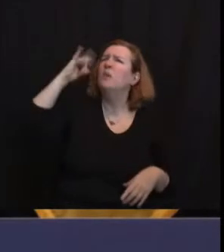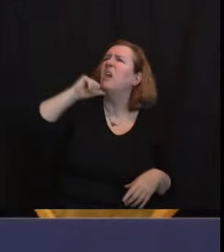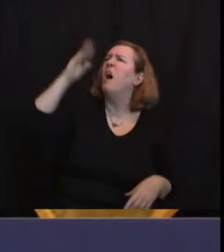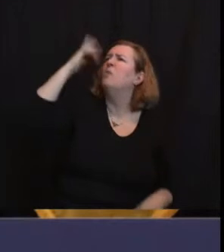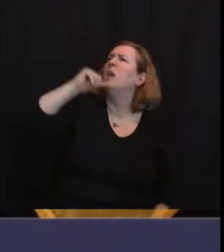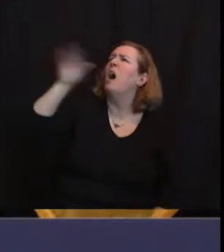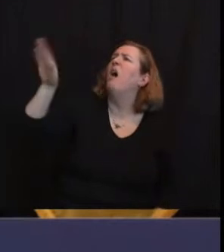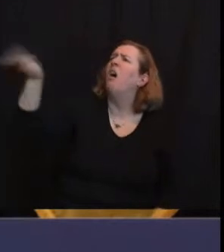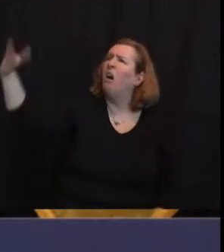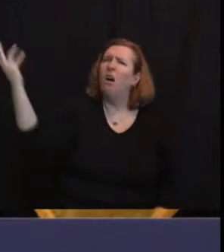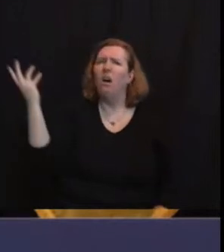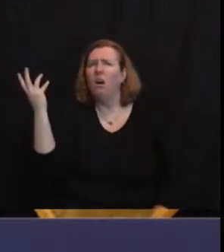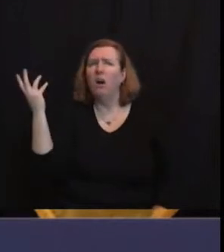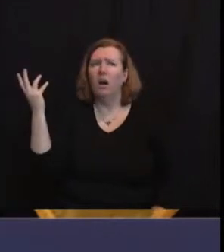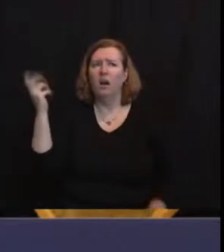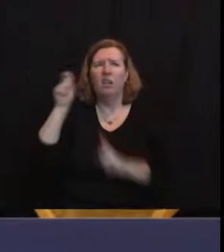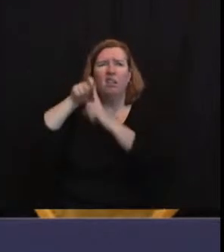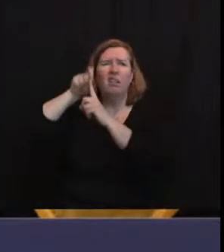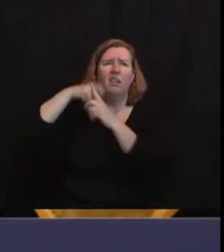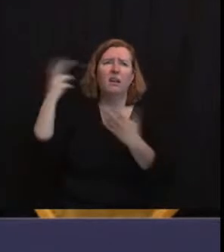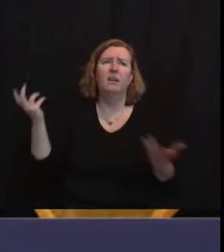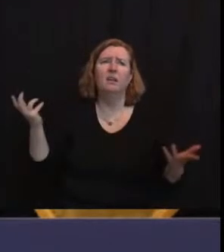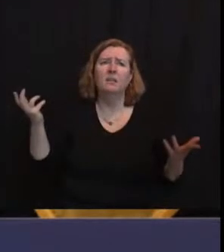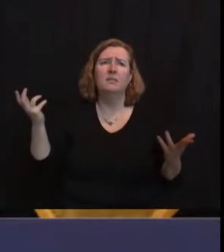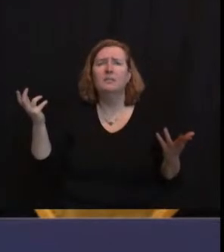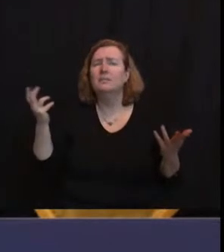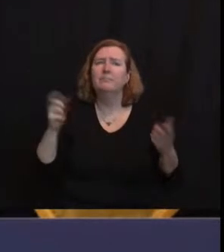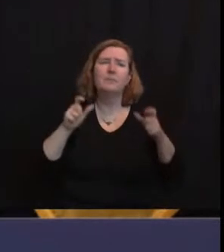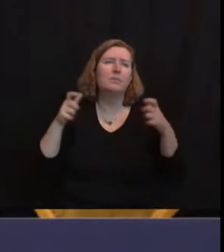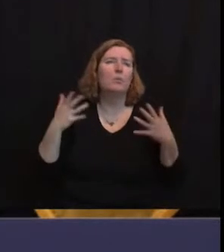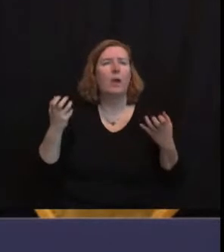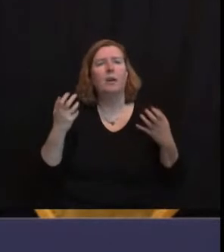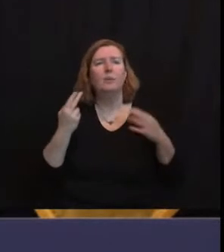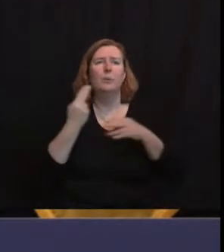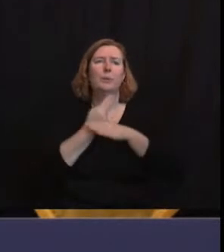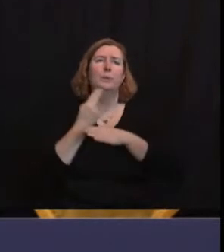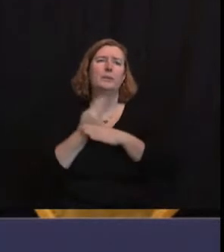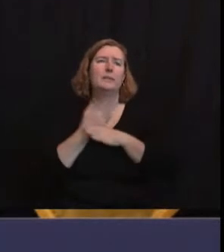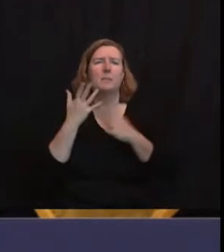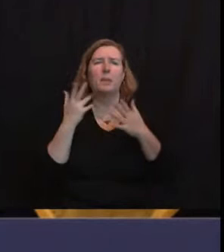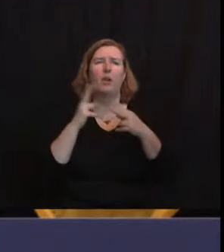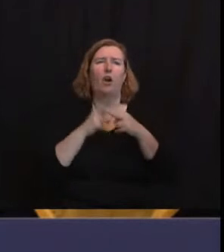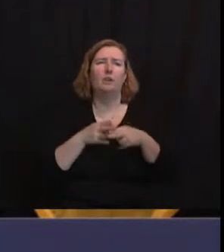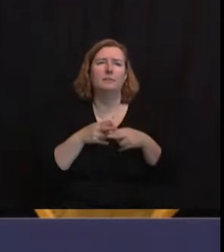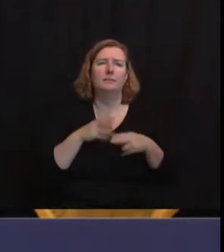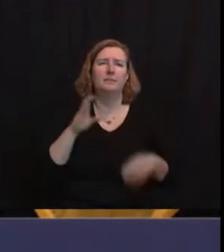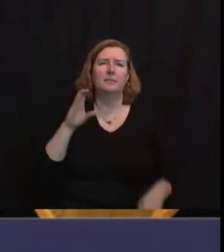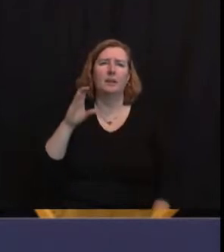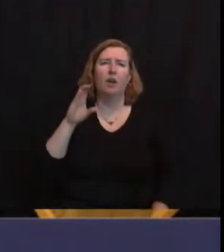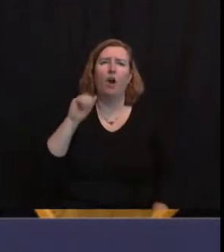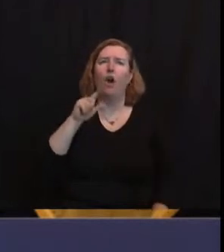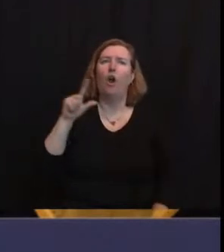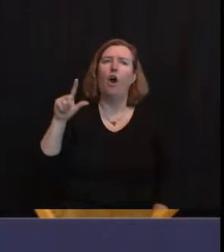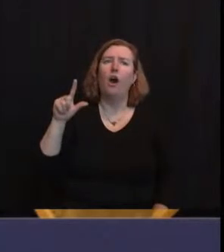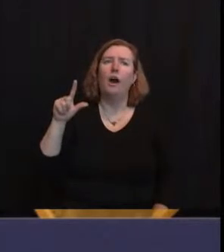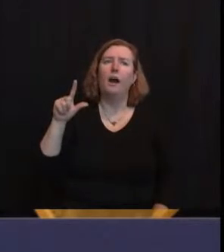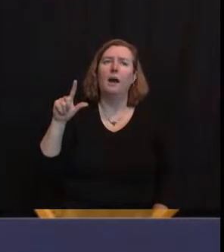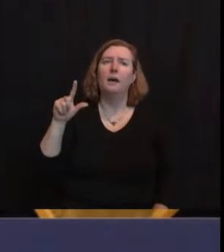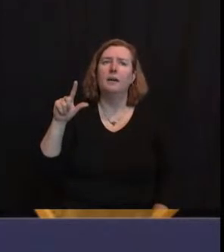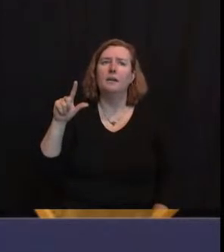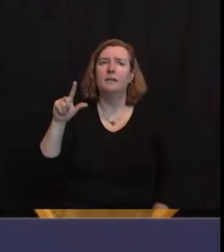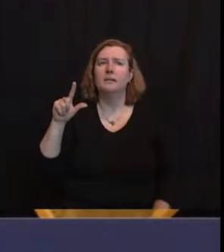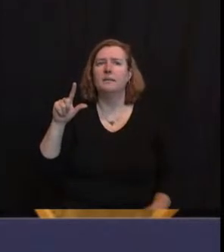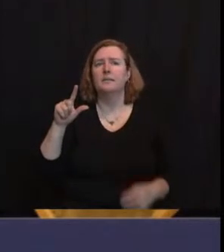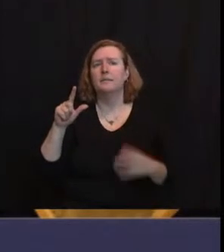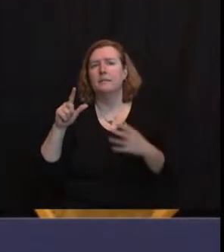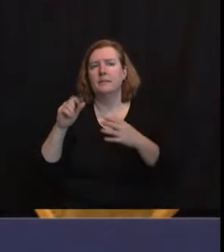issue callable debt? That was another one we got. And this happens to be an area that I know something about, because callable debt costs you more money, and